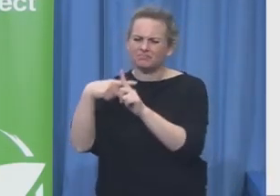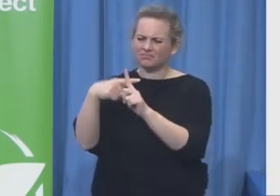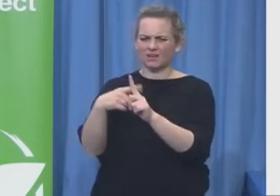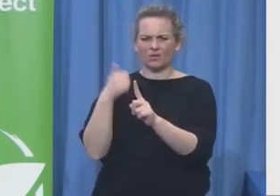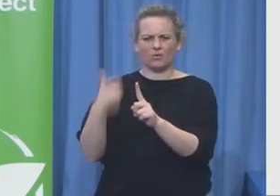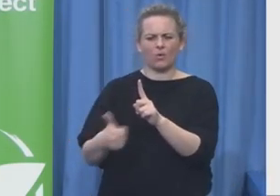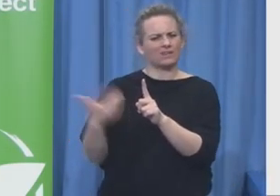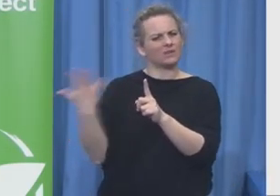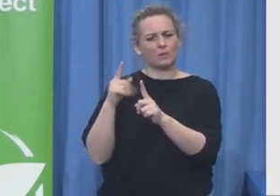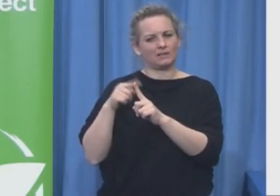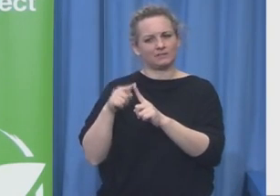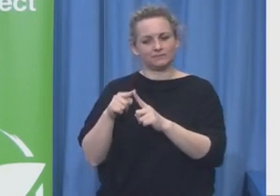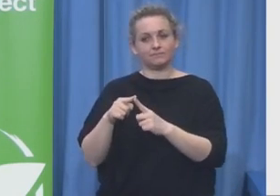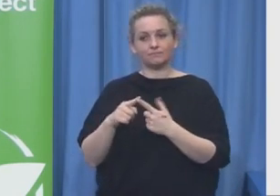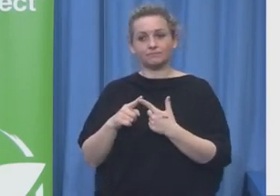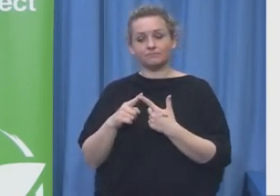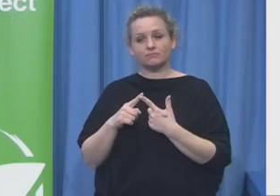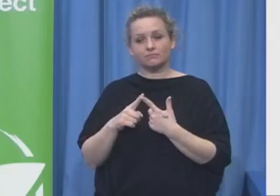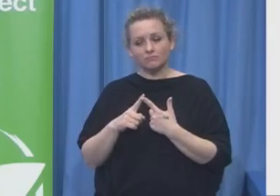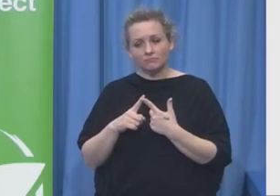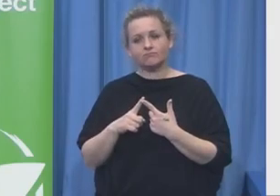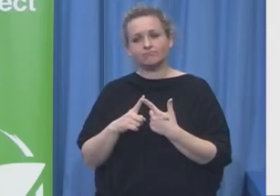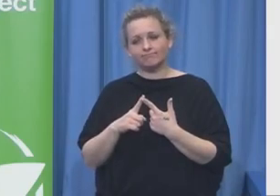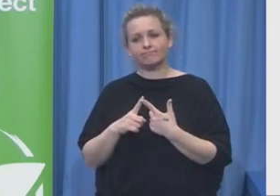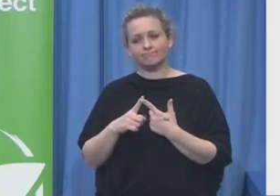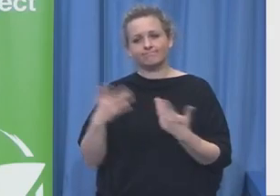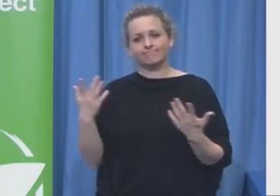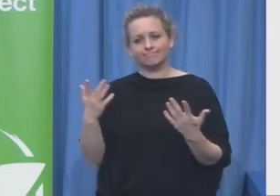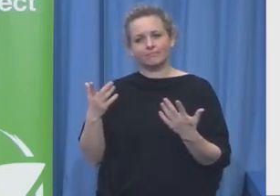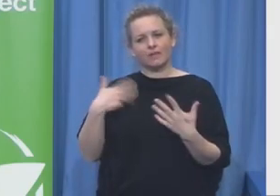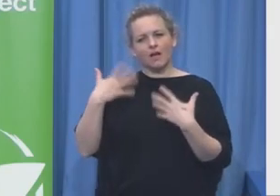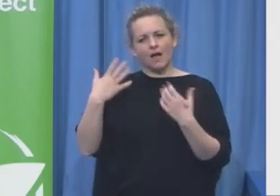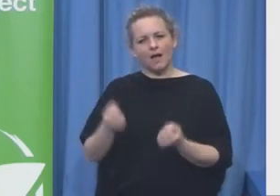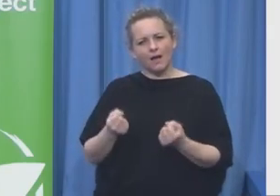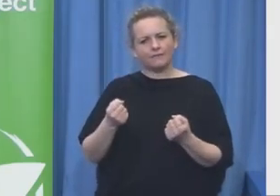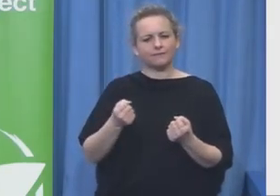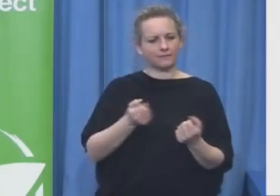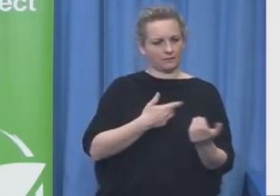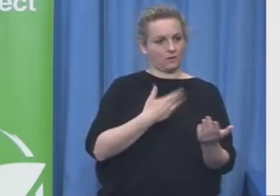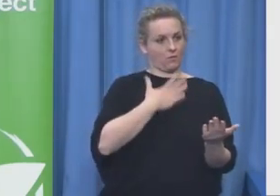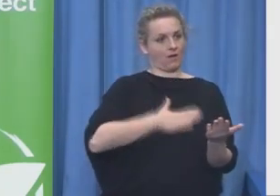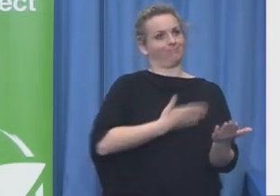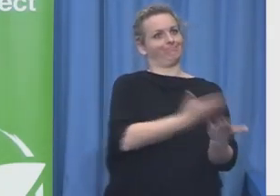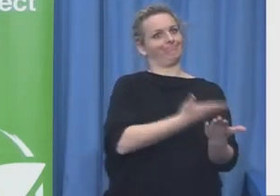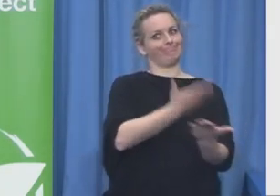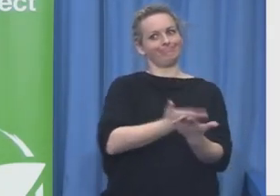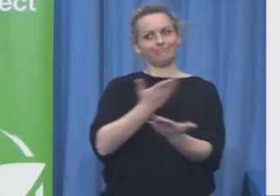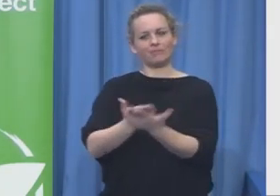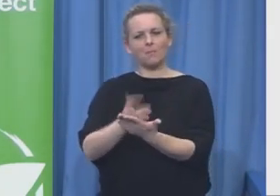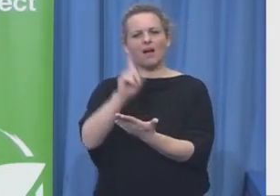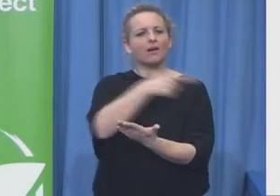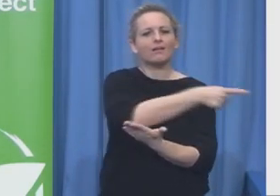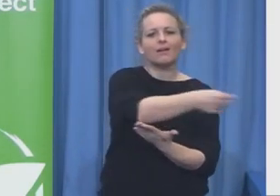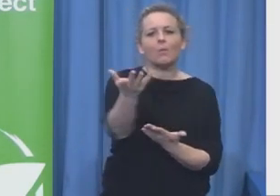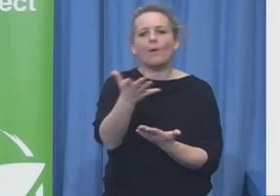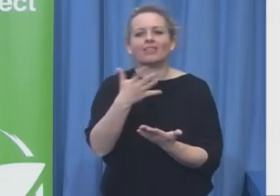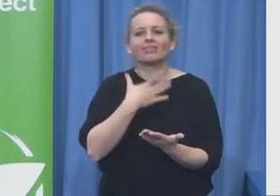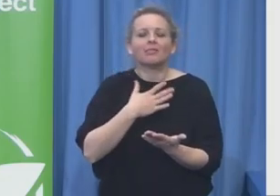both the supply and demand side of things. I just spoke about the supply side in terms of providing meaningful